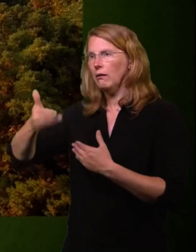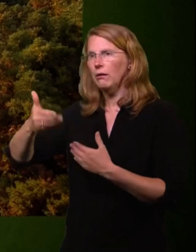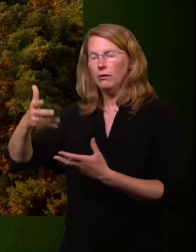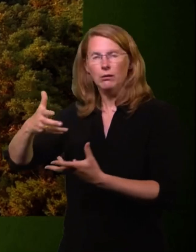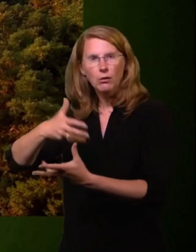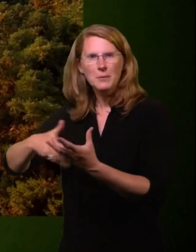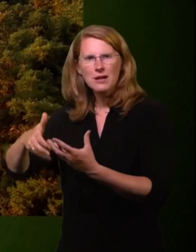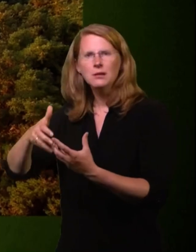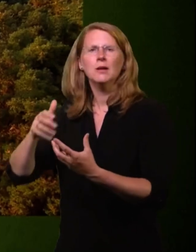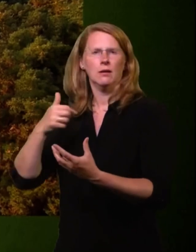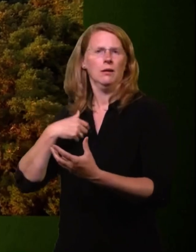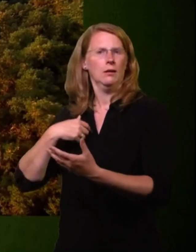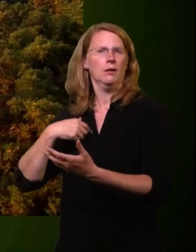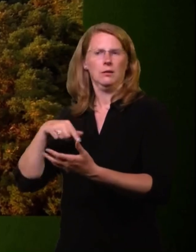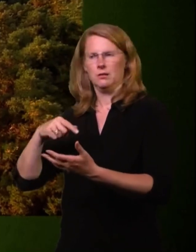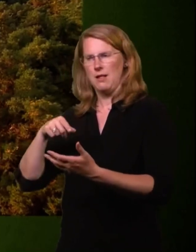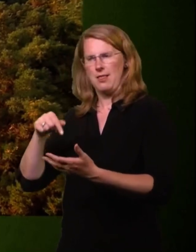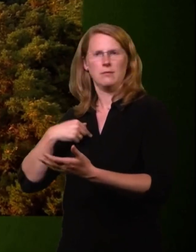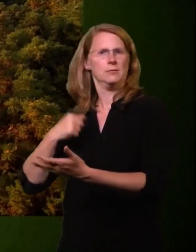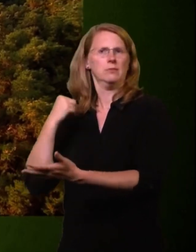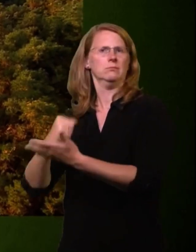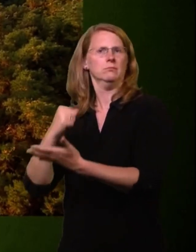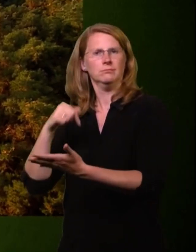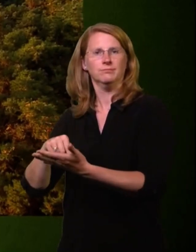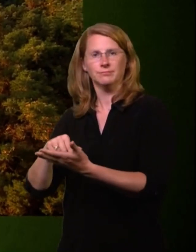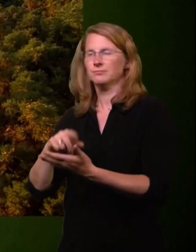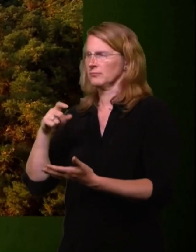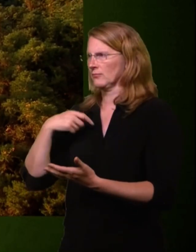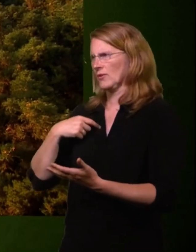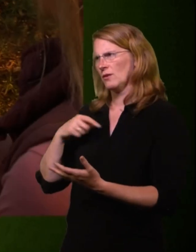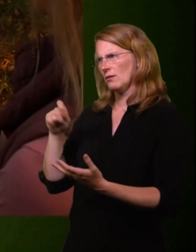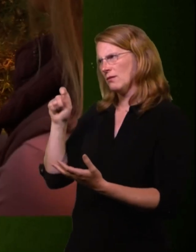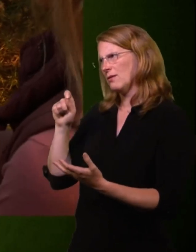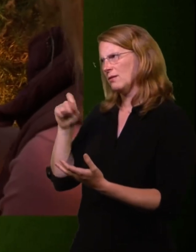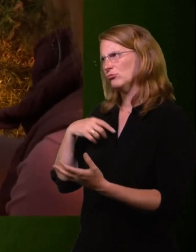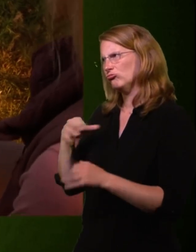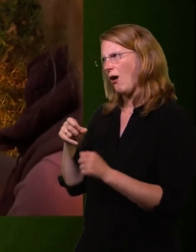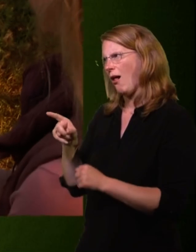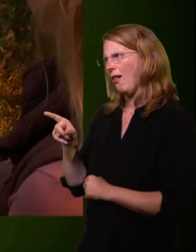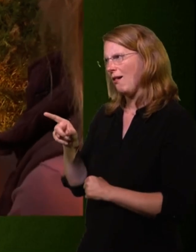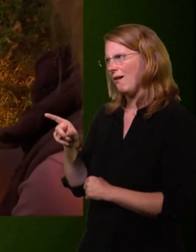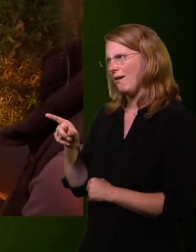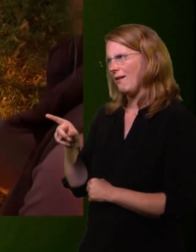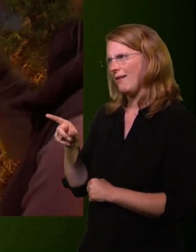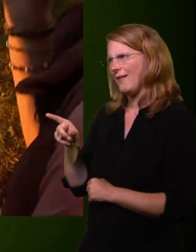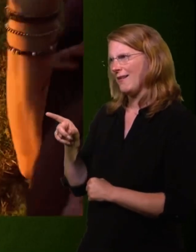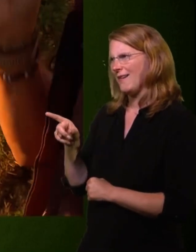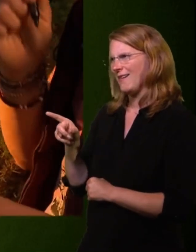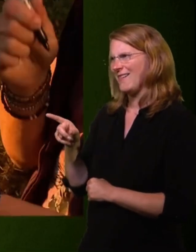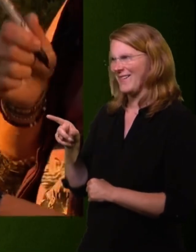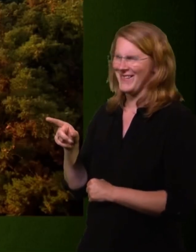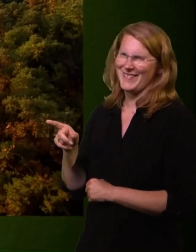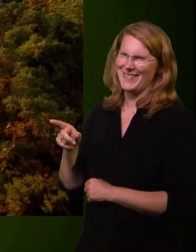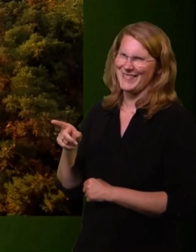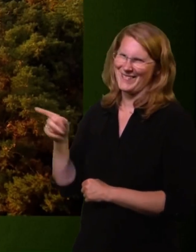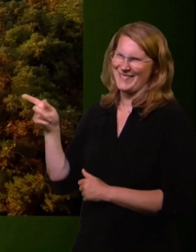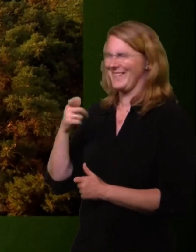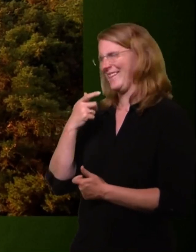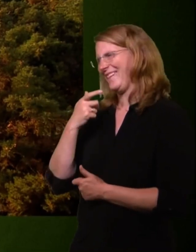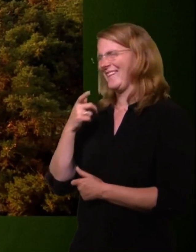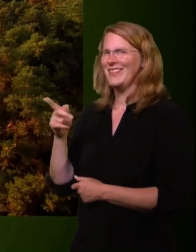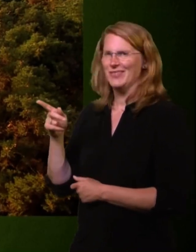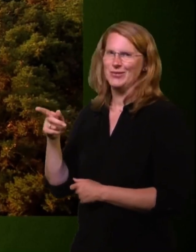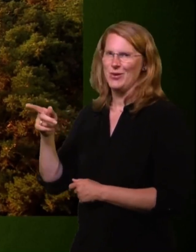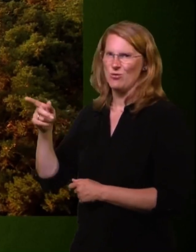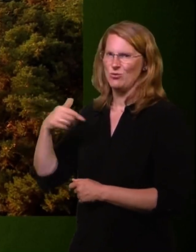the evolutionary race, Go on then. that I am going to really struggle to do that signature. Yeah, and so